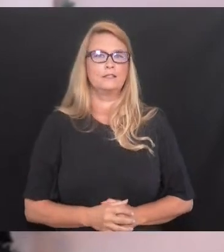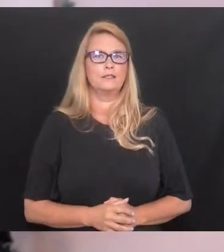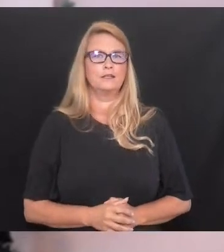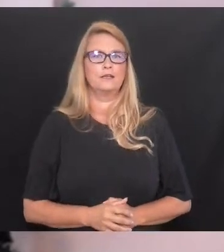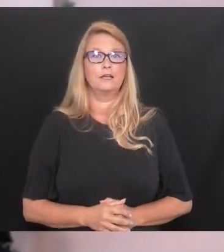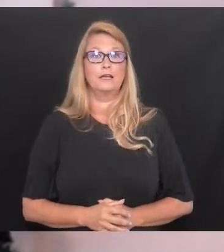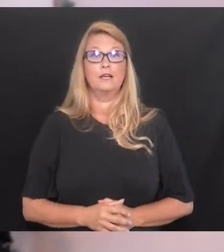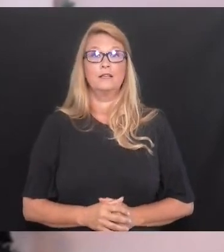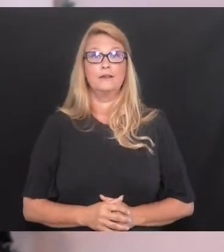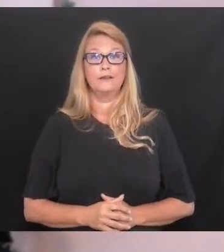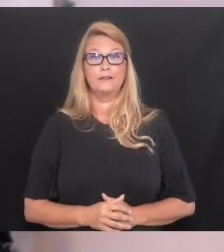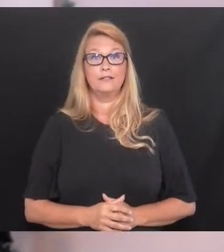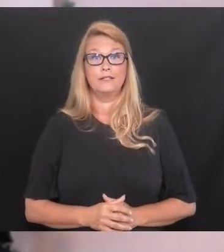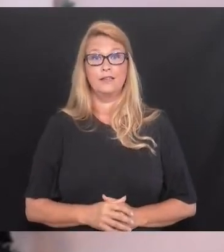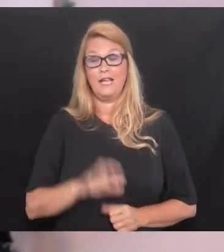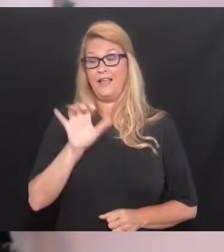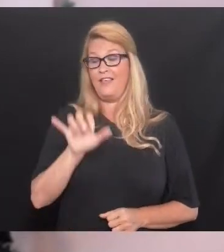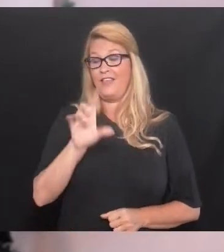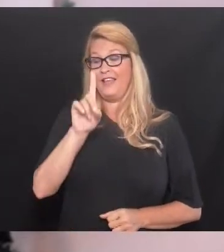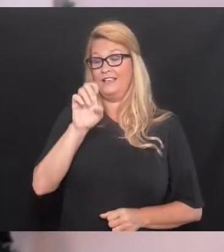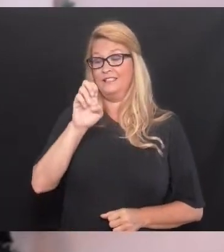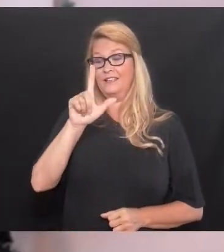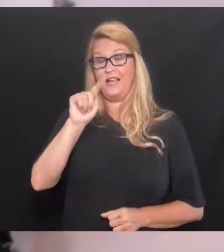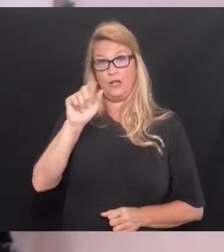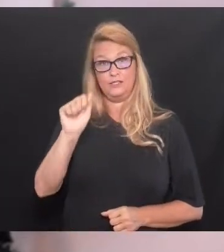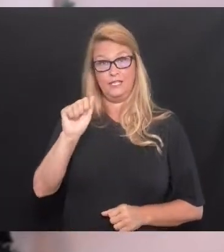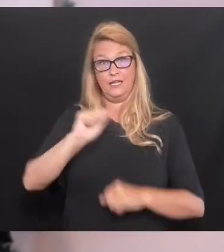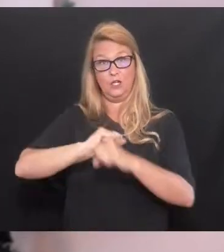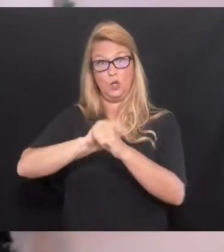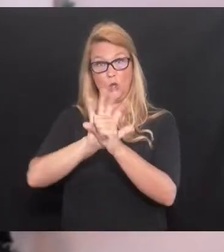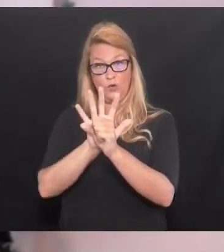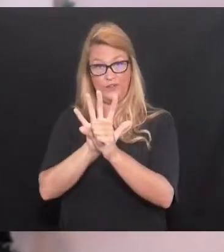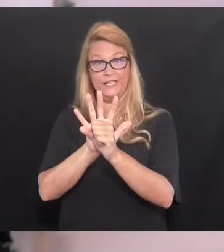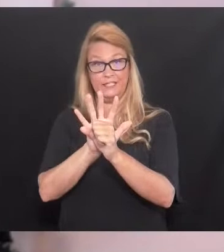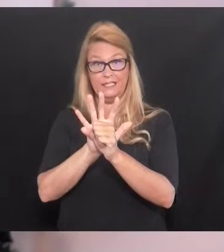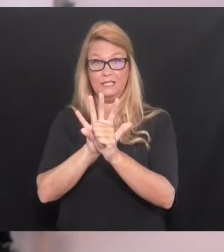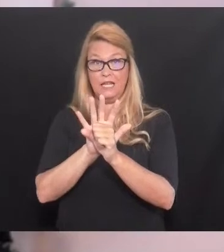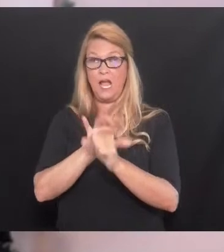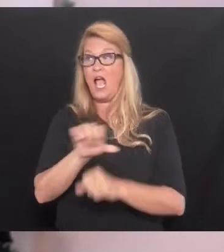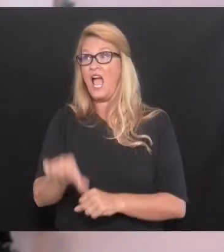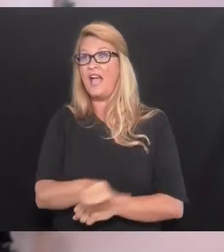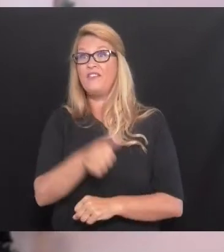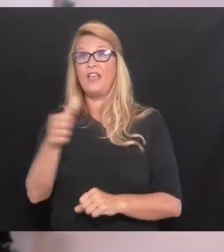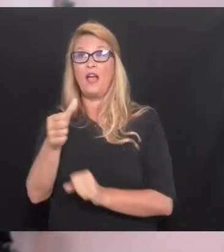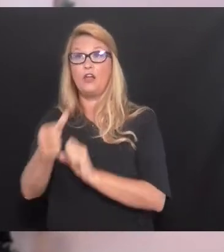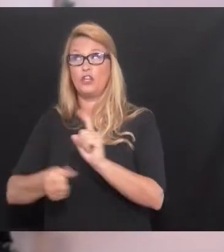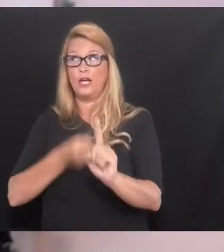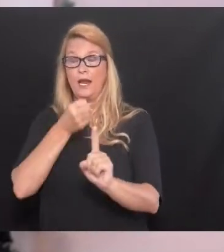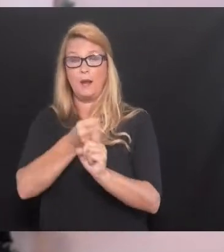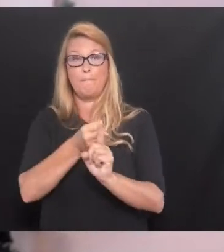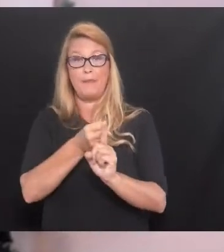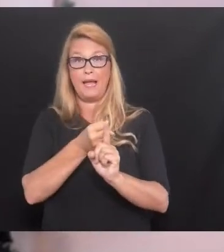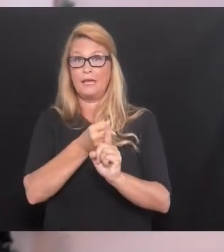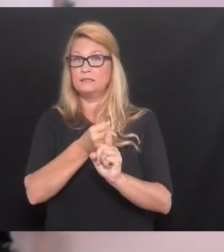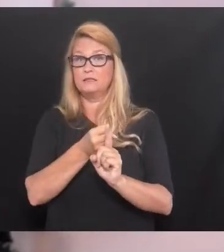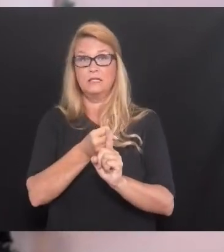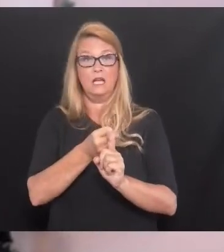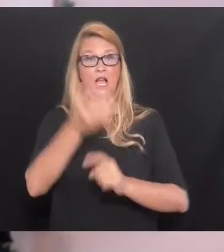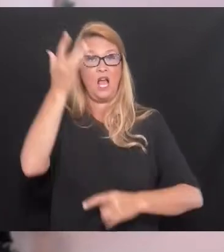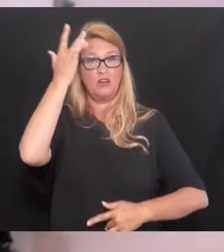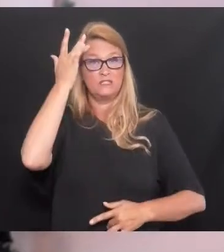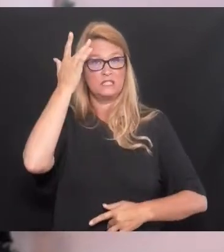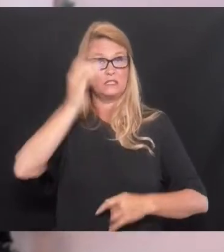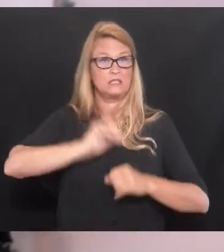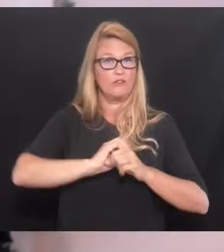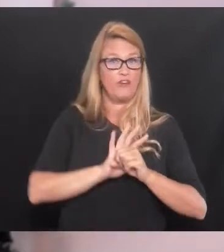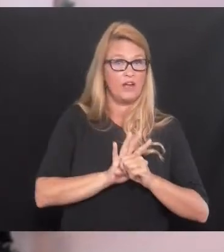of the Delta variant from COVID-19, but all of the other impact of this virus. You know, it's